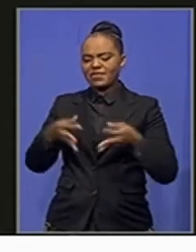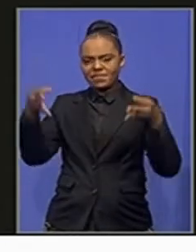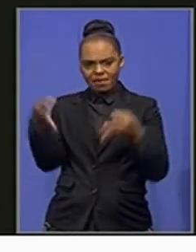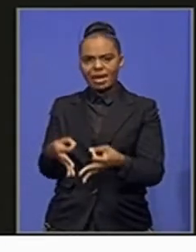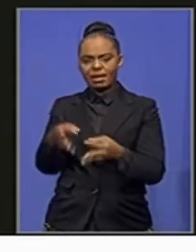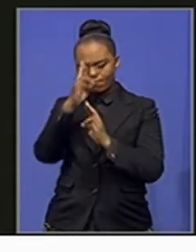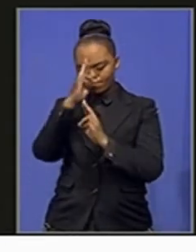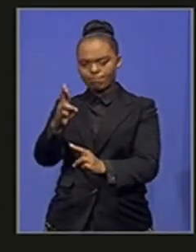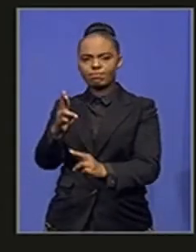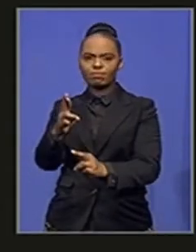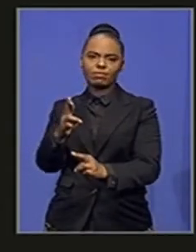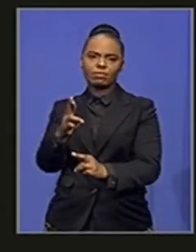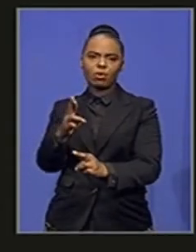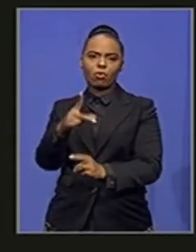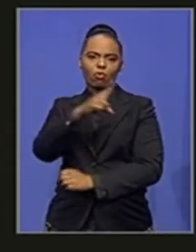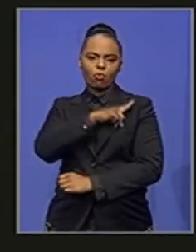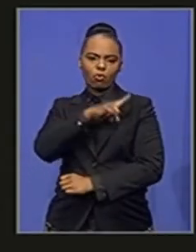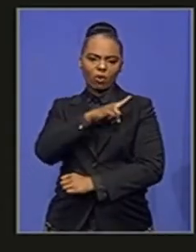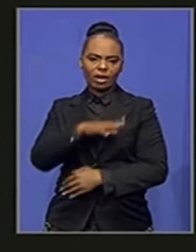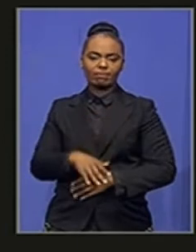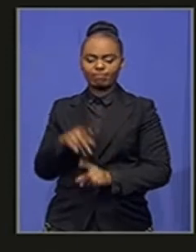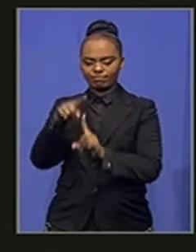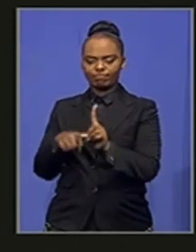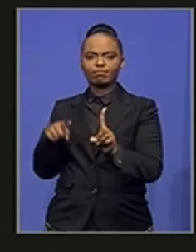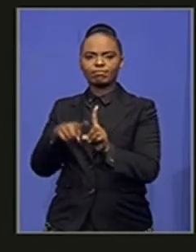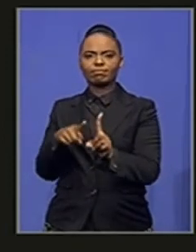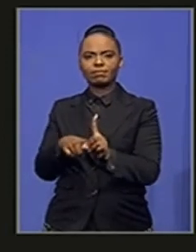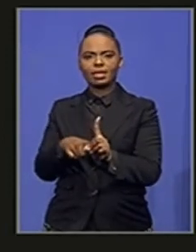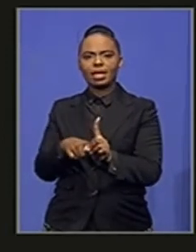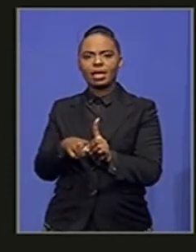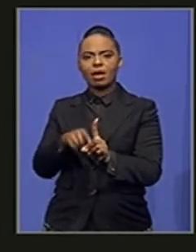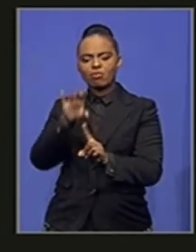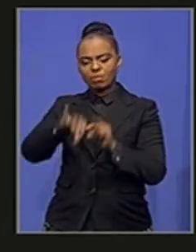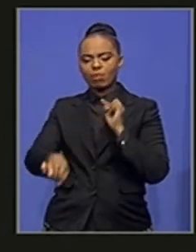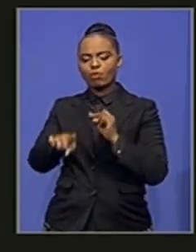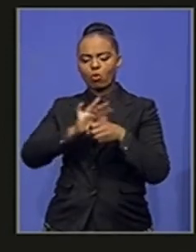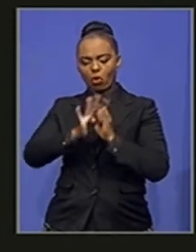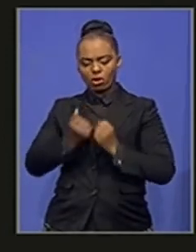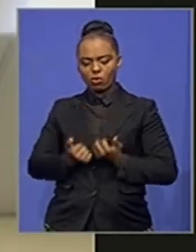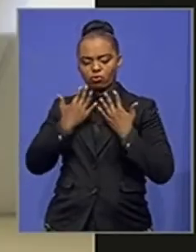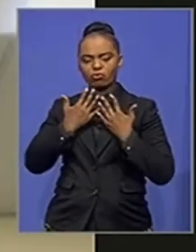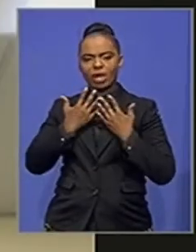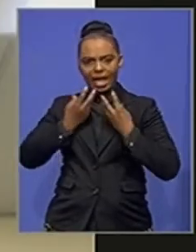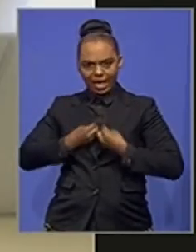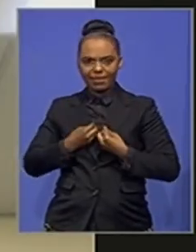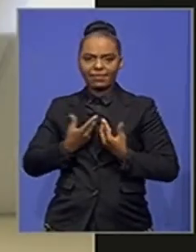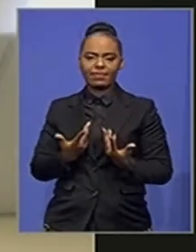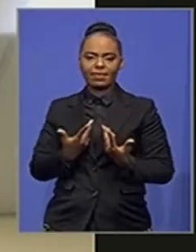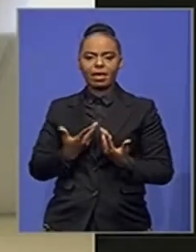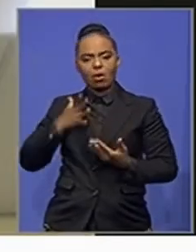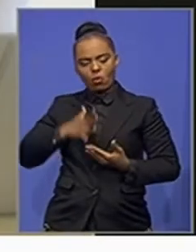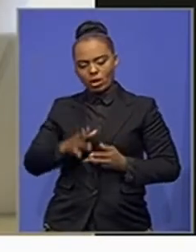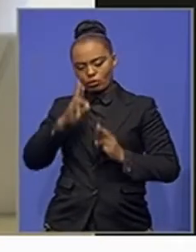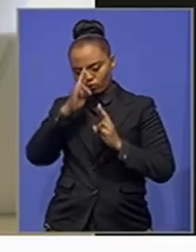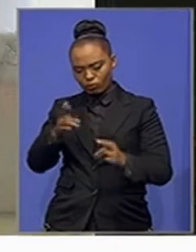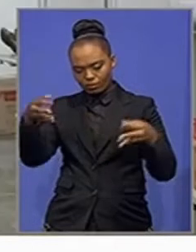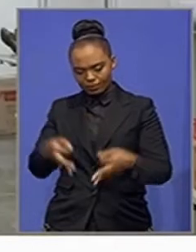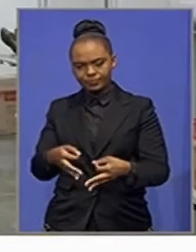deserved because she was classified as a COVID patient by the hospital. I still need answers. I want them to tell me